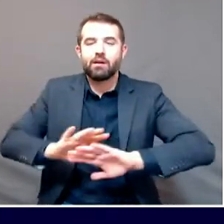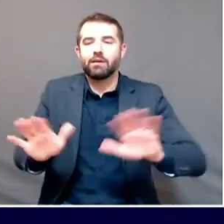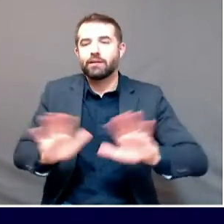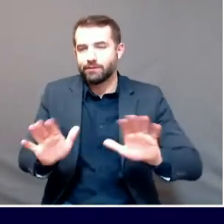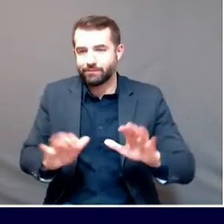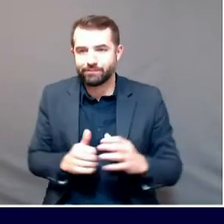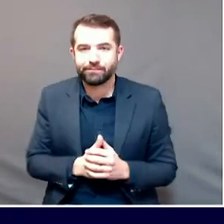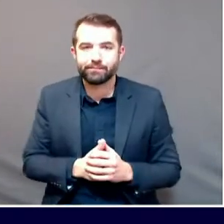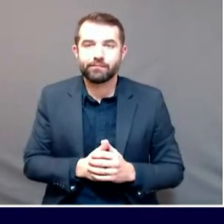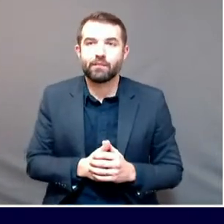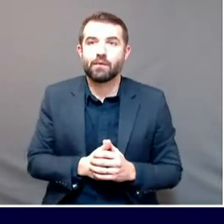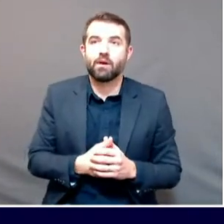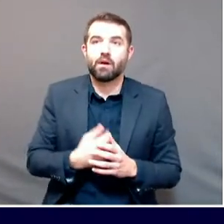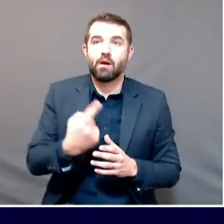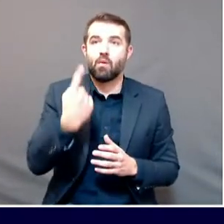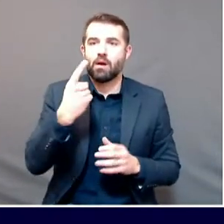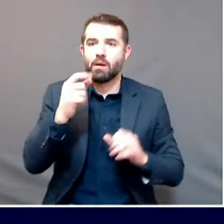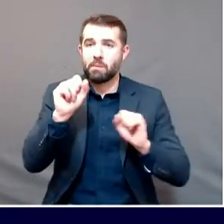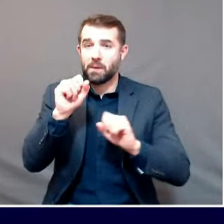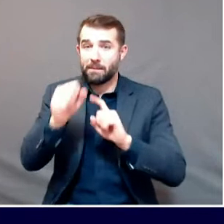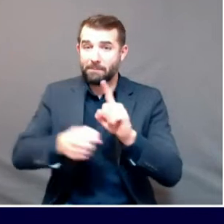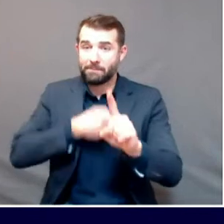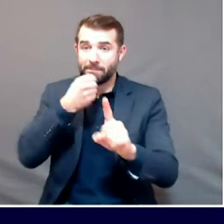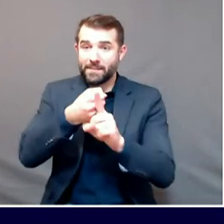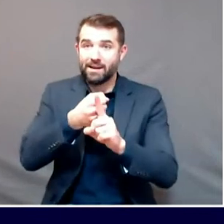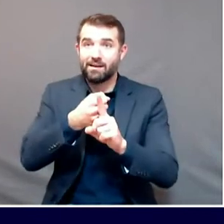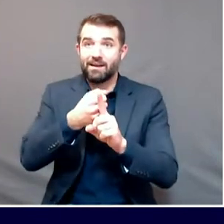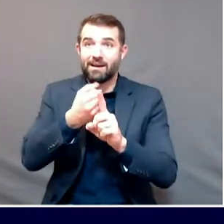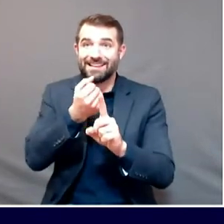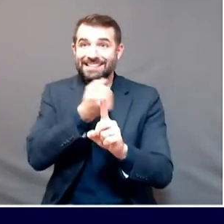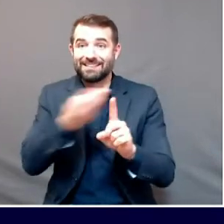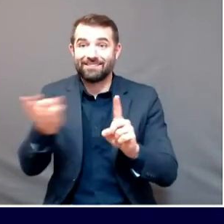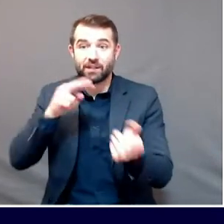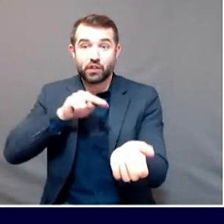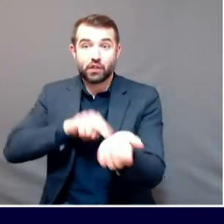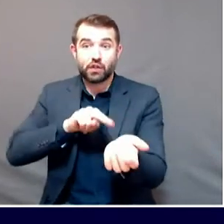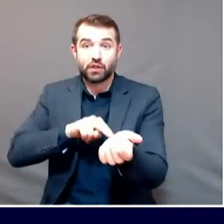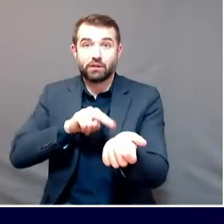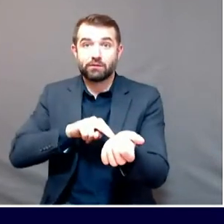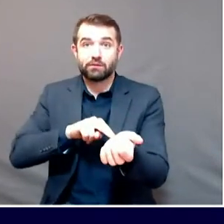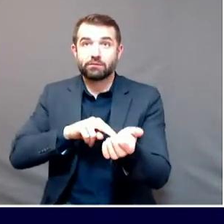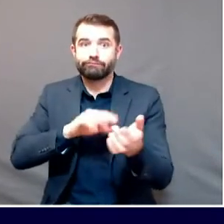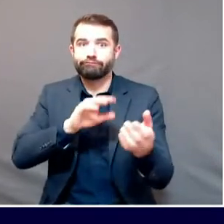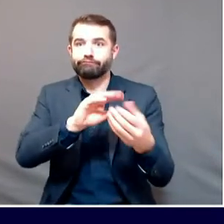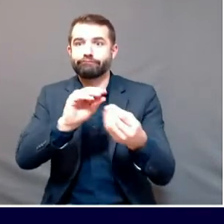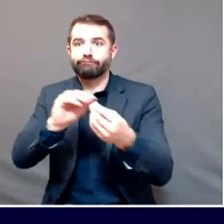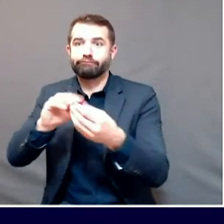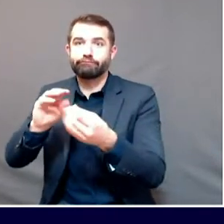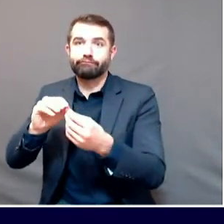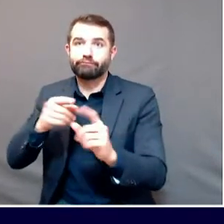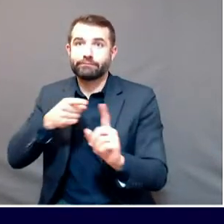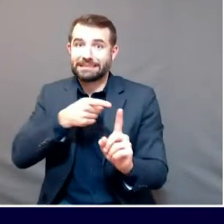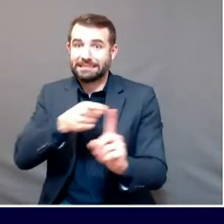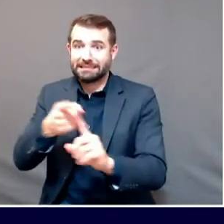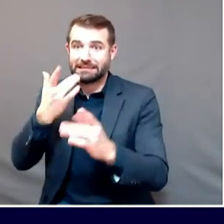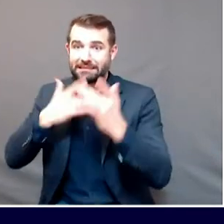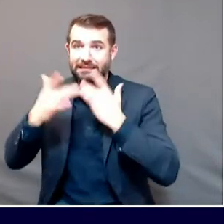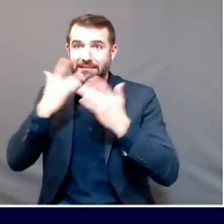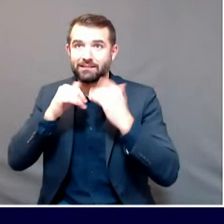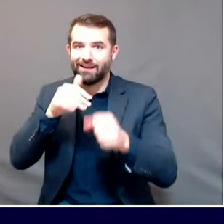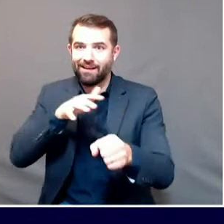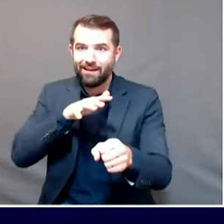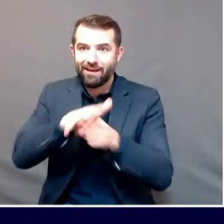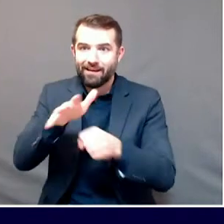I'm hearing from several nurses that there really is a hospital bed shortage in the state, especially